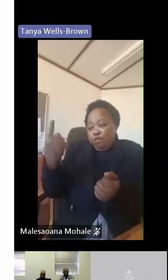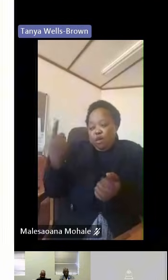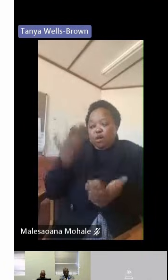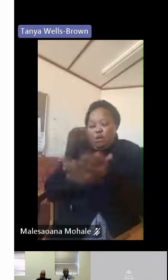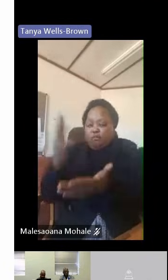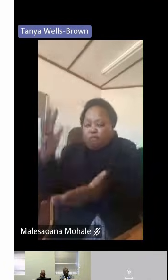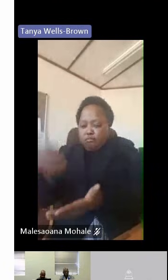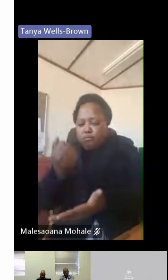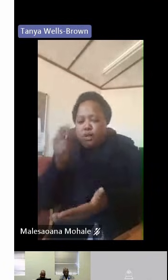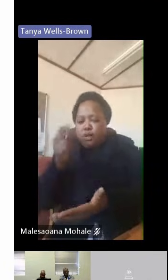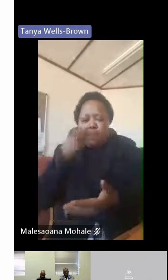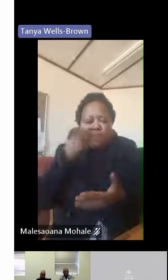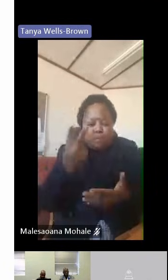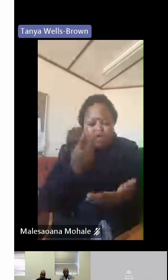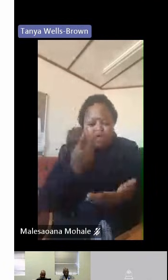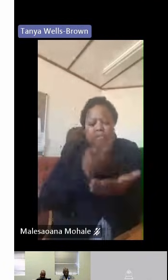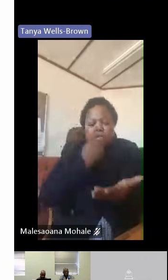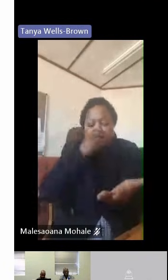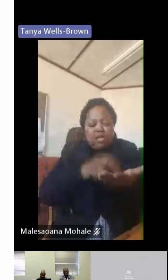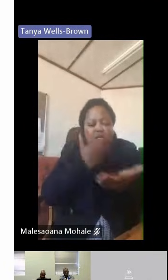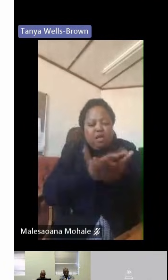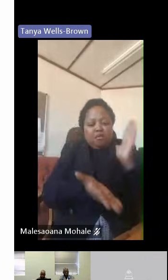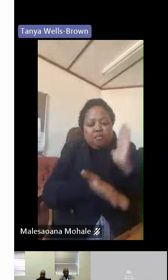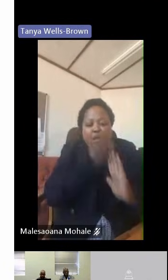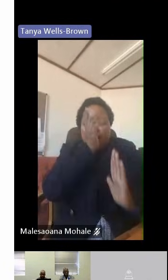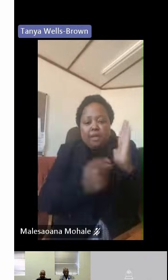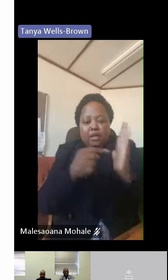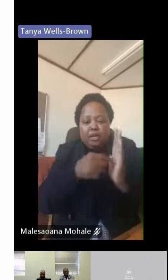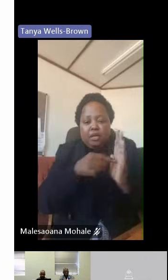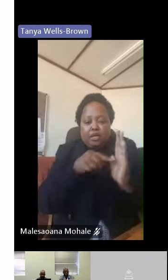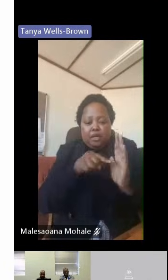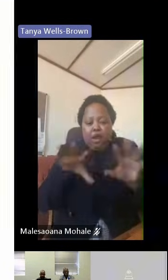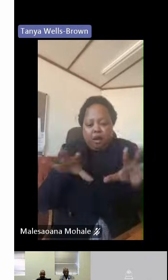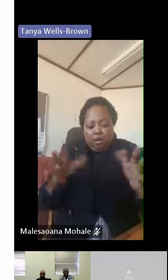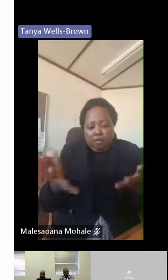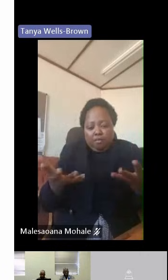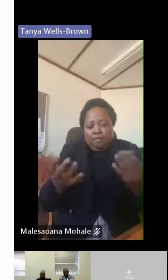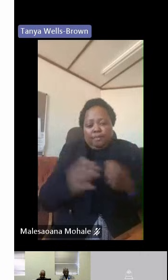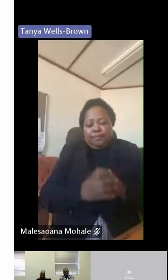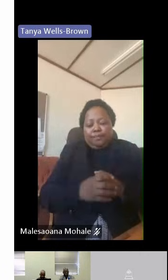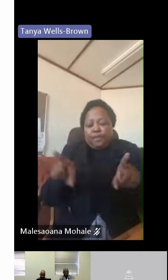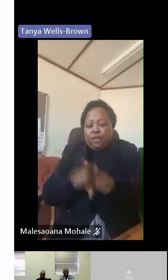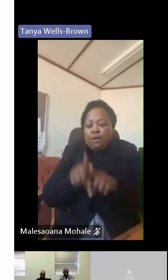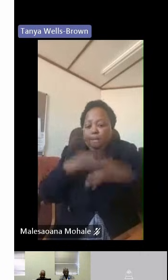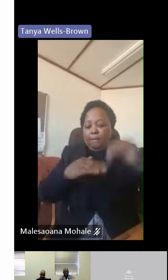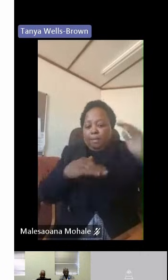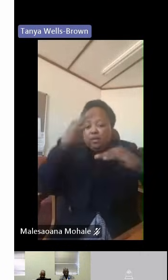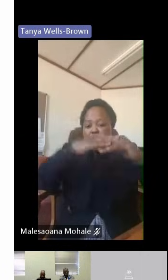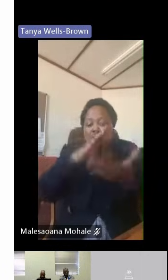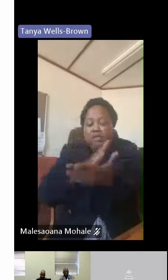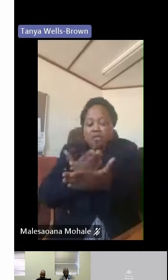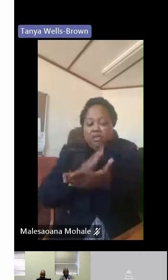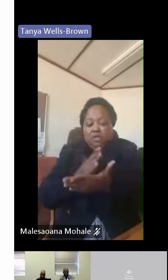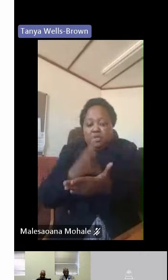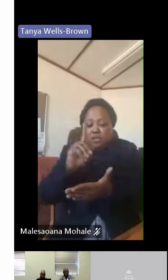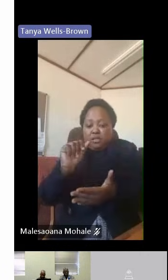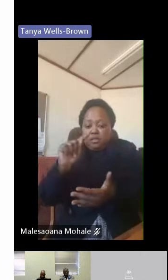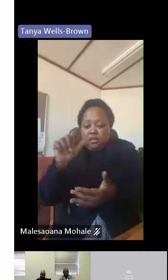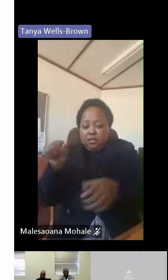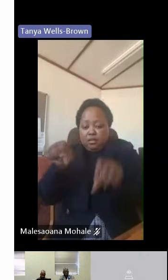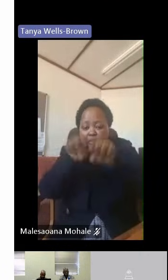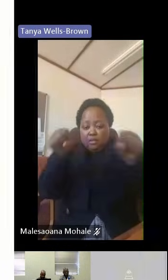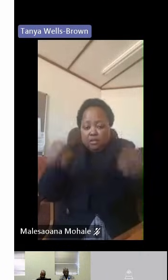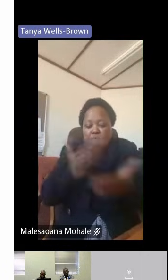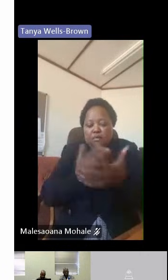to be updated. It doesn't need to be reinvented. Building a shared data system, linking the health, police and